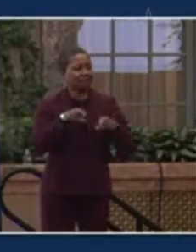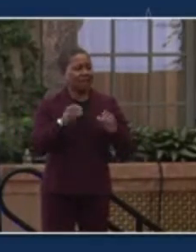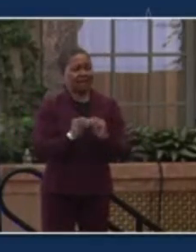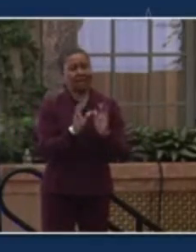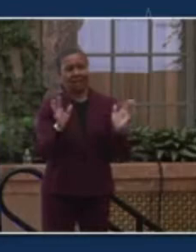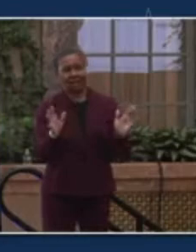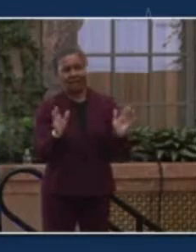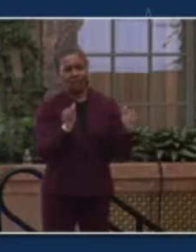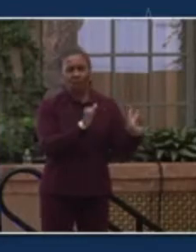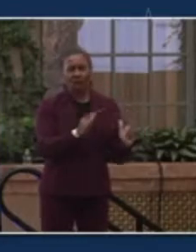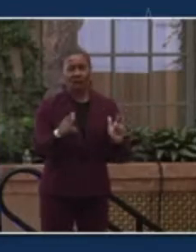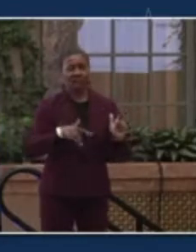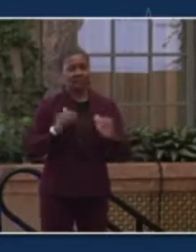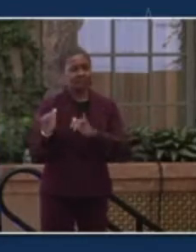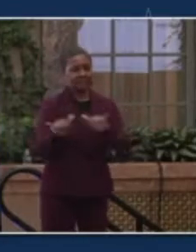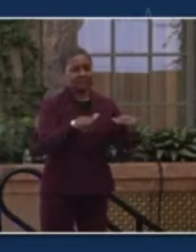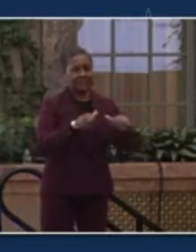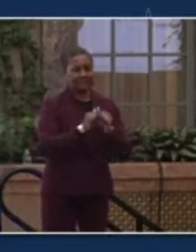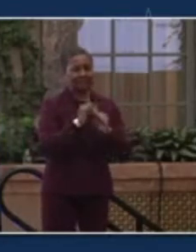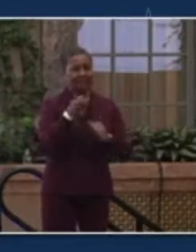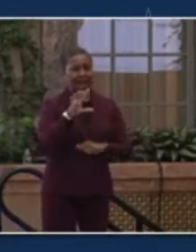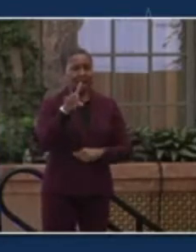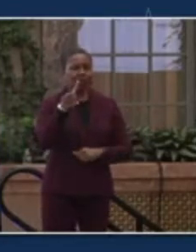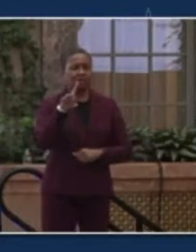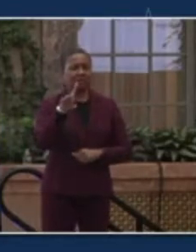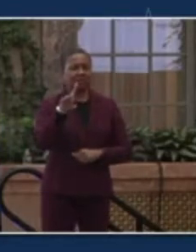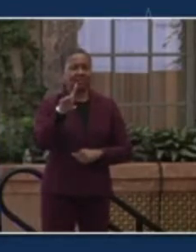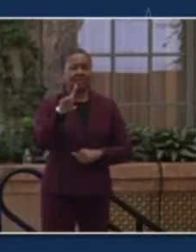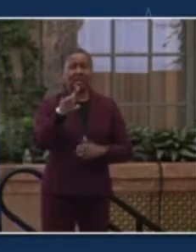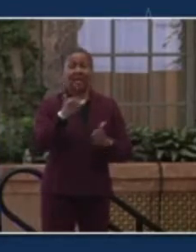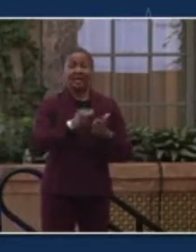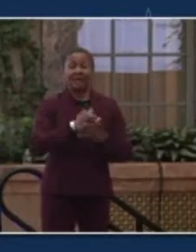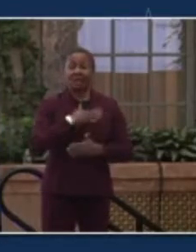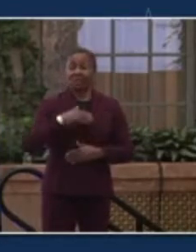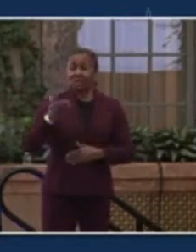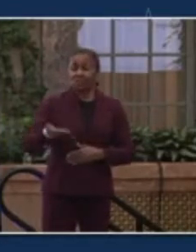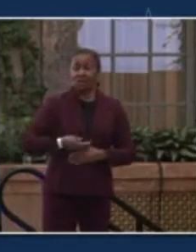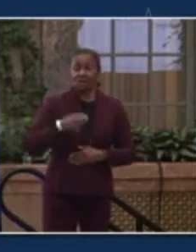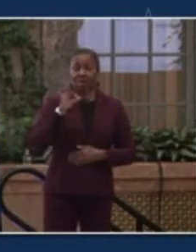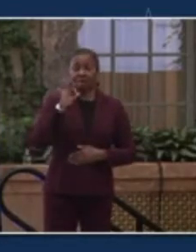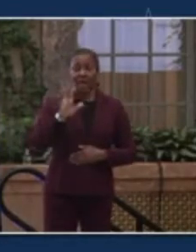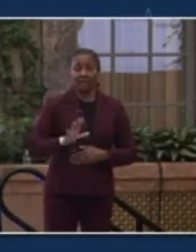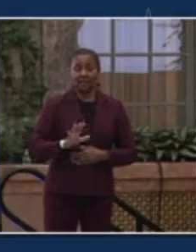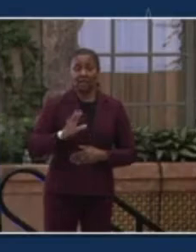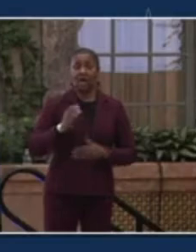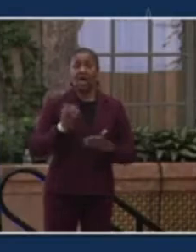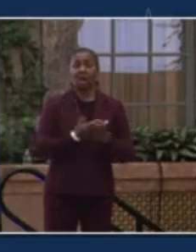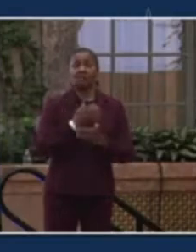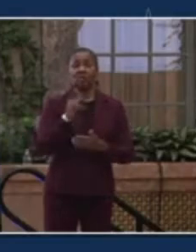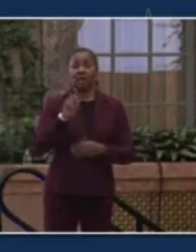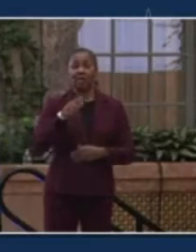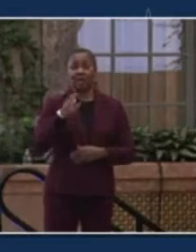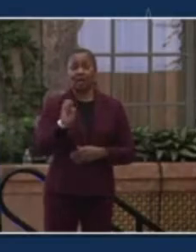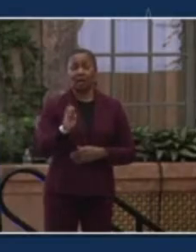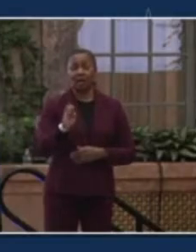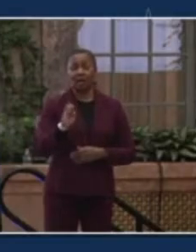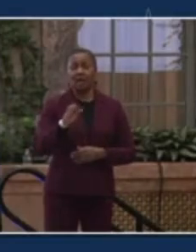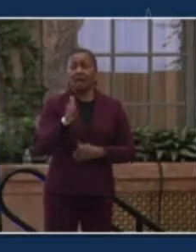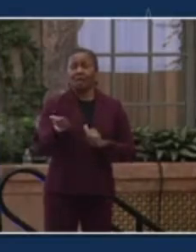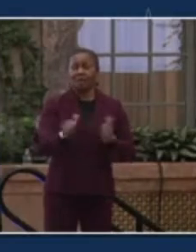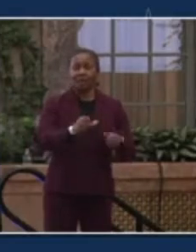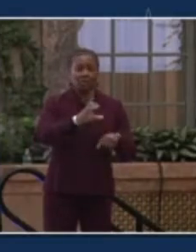And we all feel that way about Harold. Now would you please welcome pastor of New Tabernacle of Faith Baptist